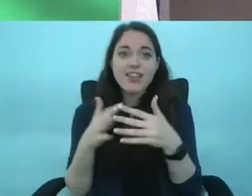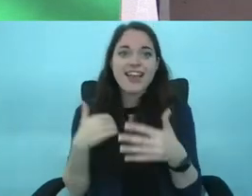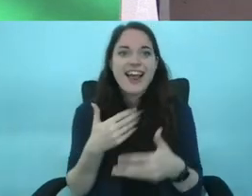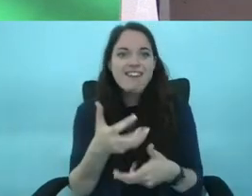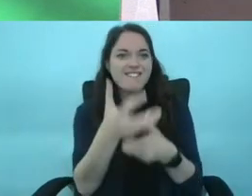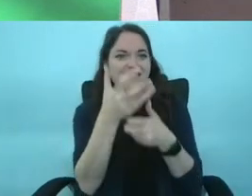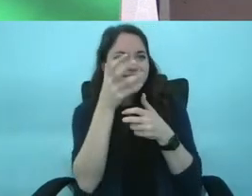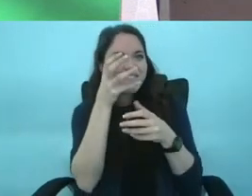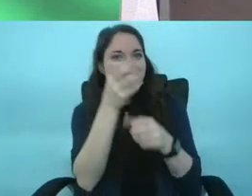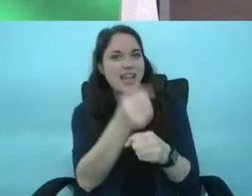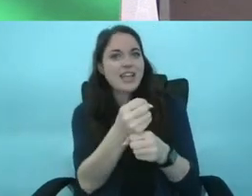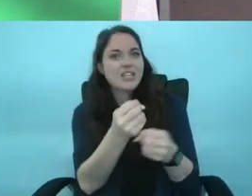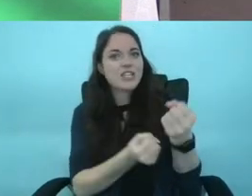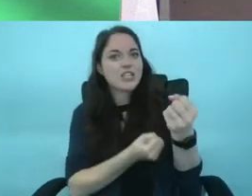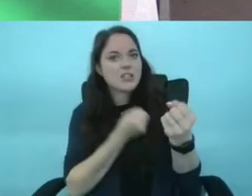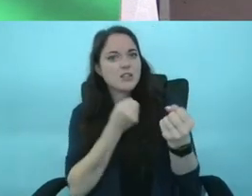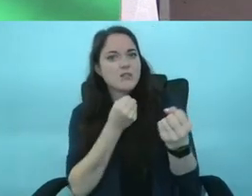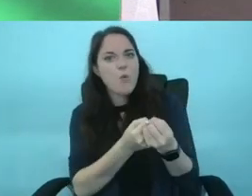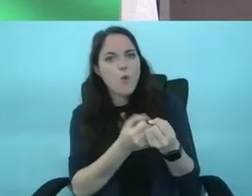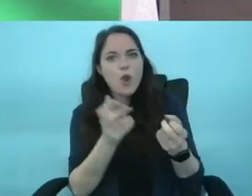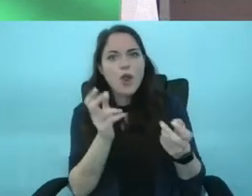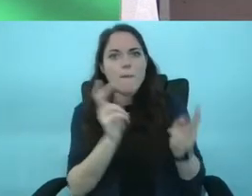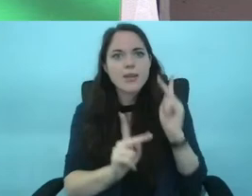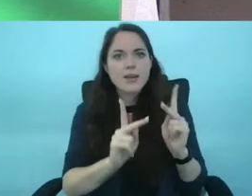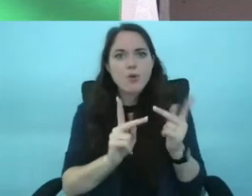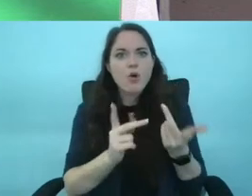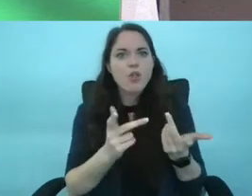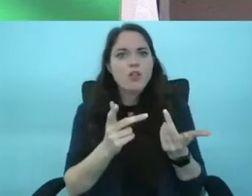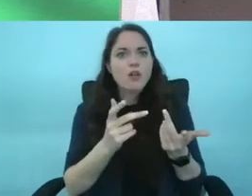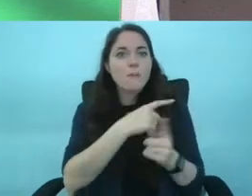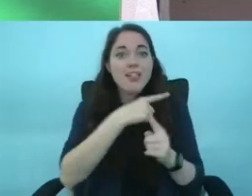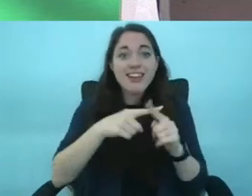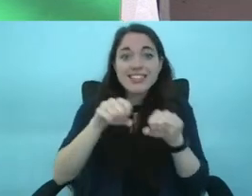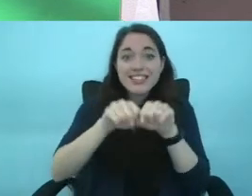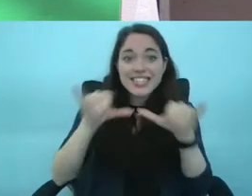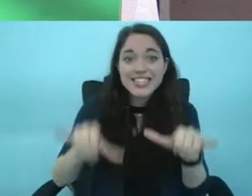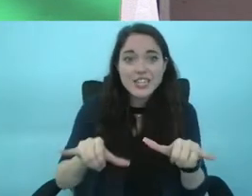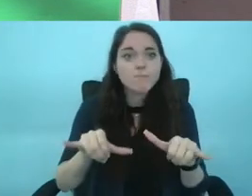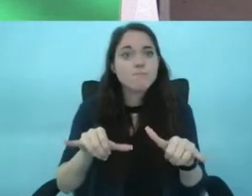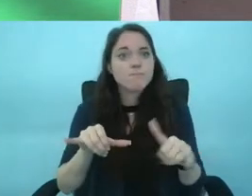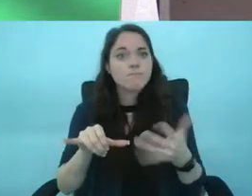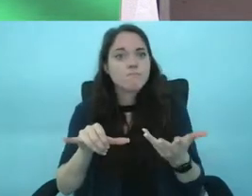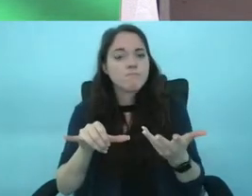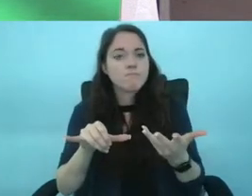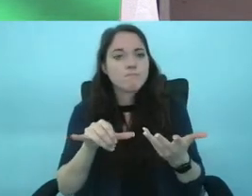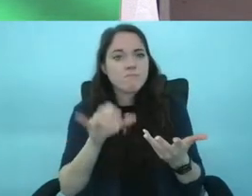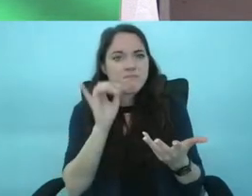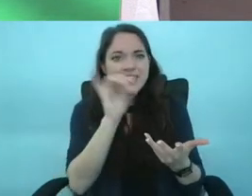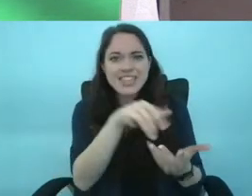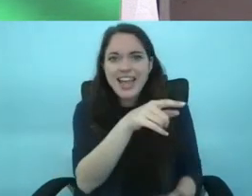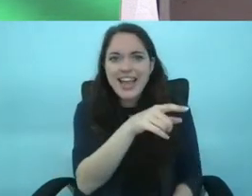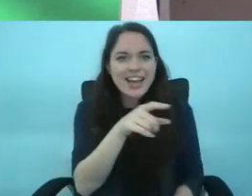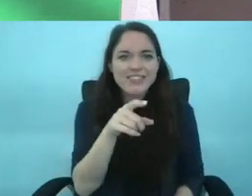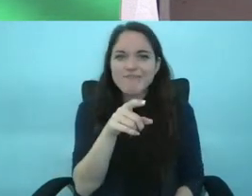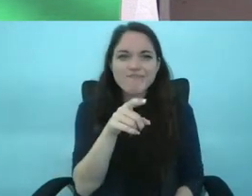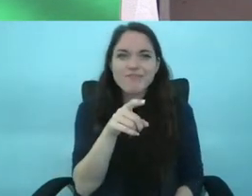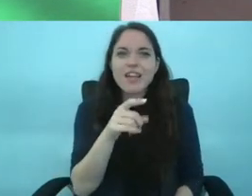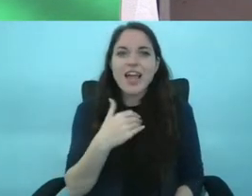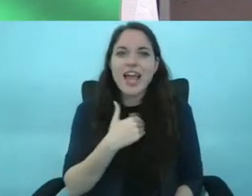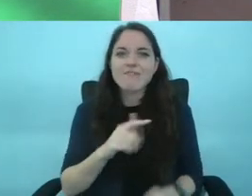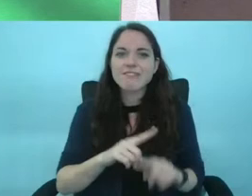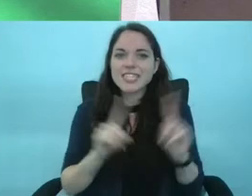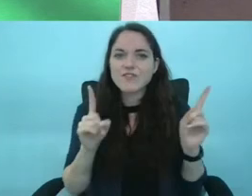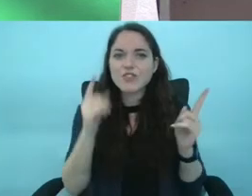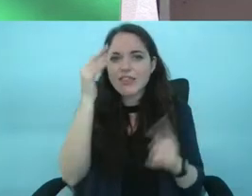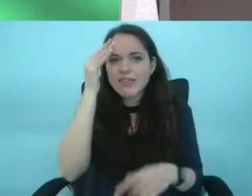systems that incite violence against people they believe are not like them, or who might have different ideology or